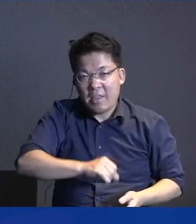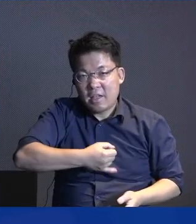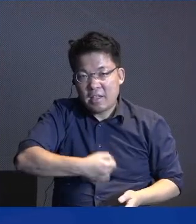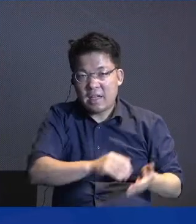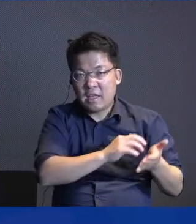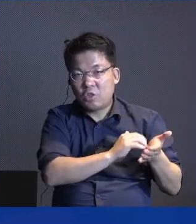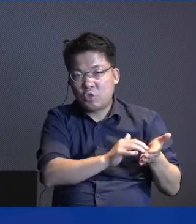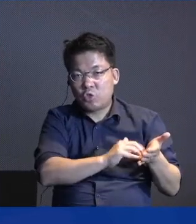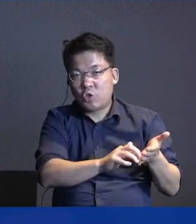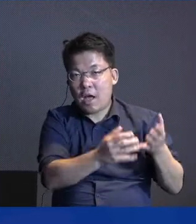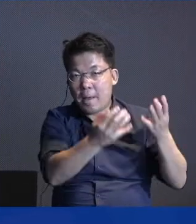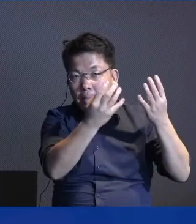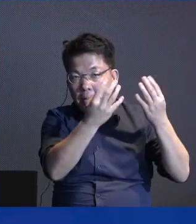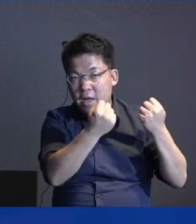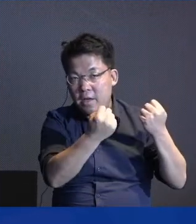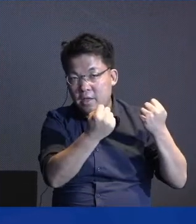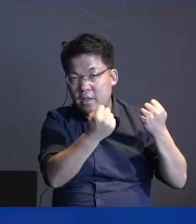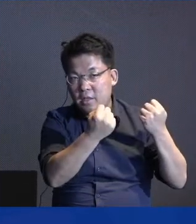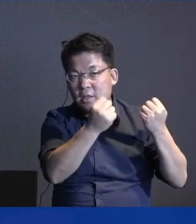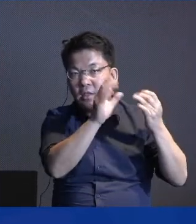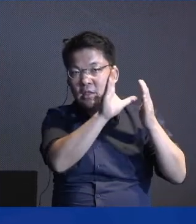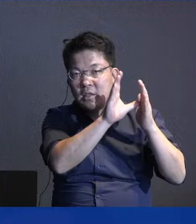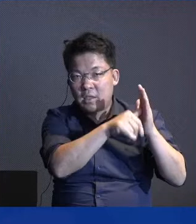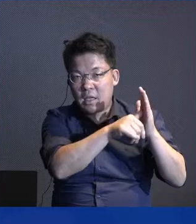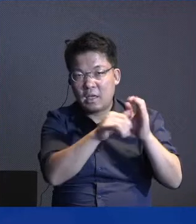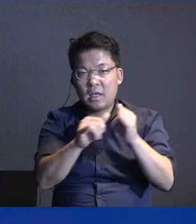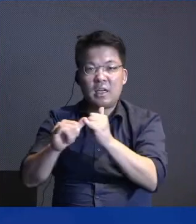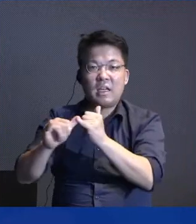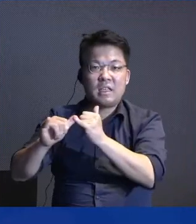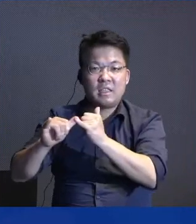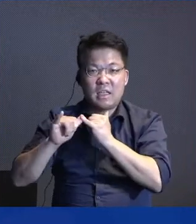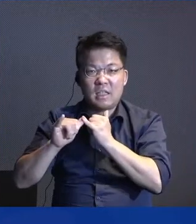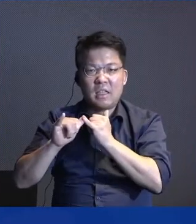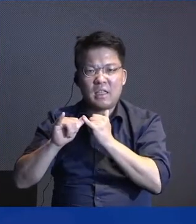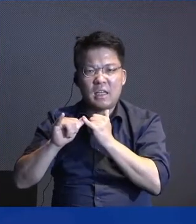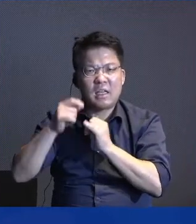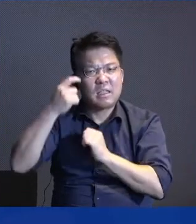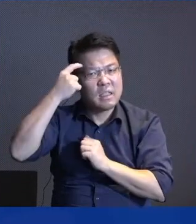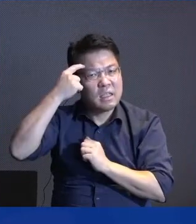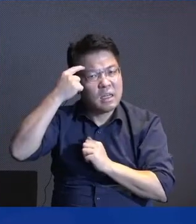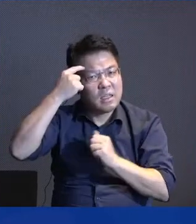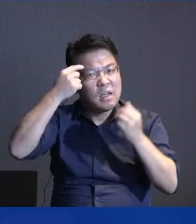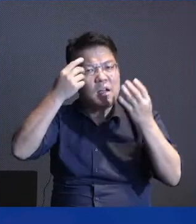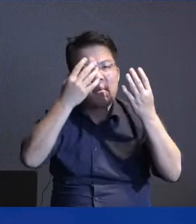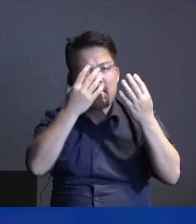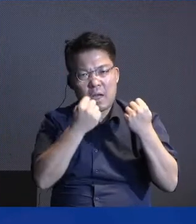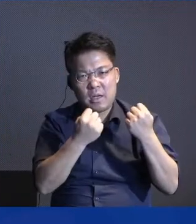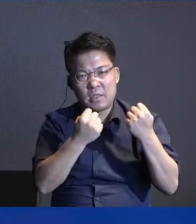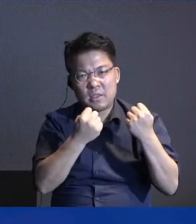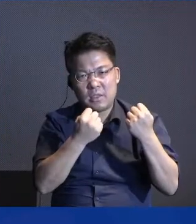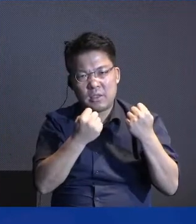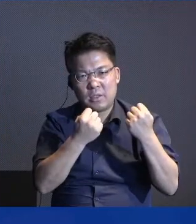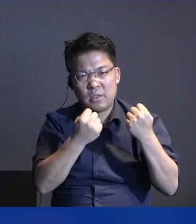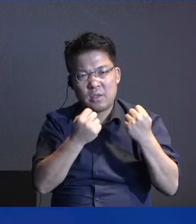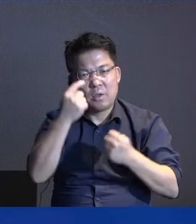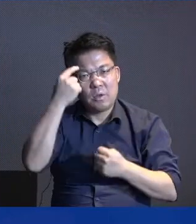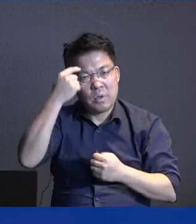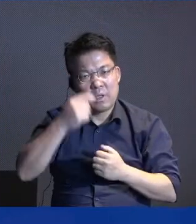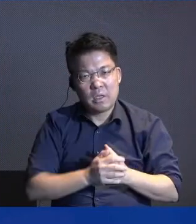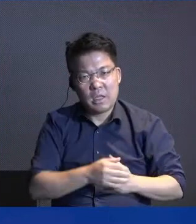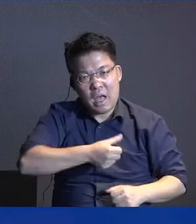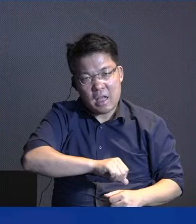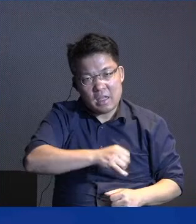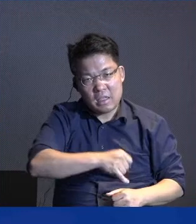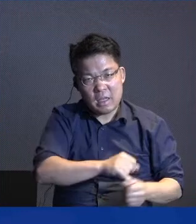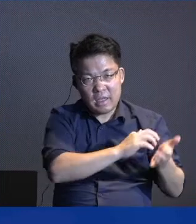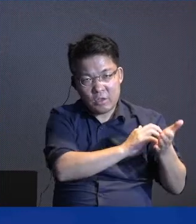grandchildren increased it. So older adults may have different social expectation and different experience